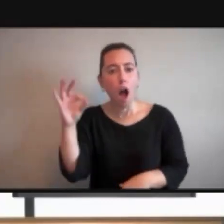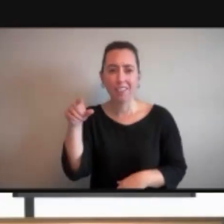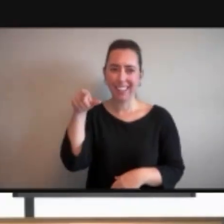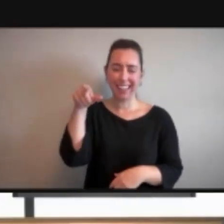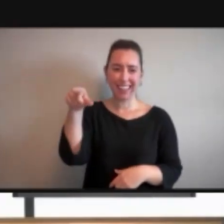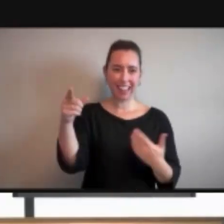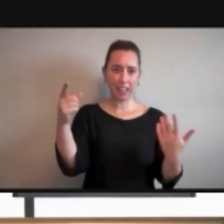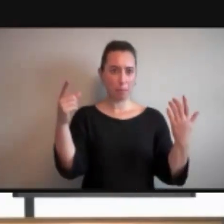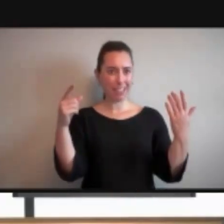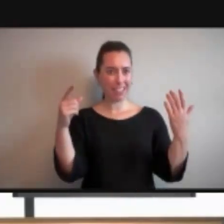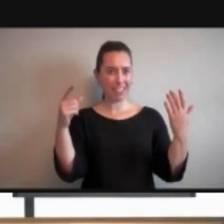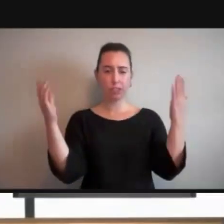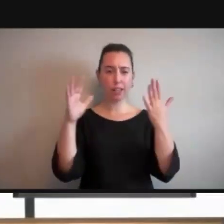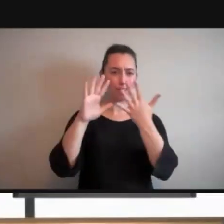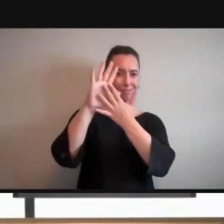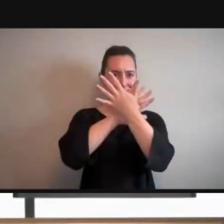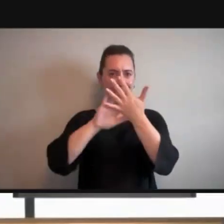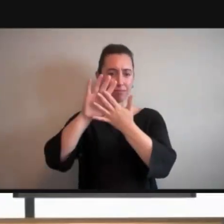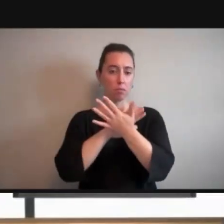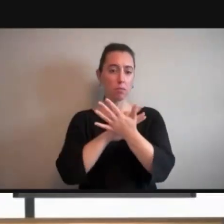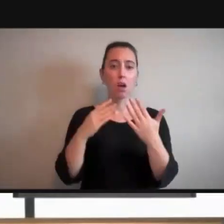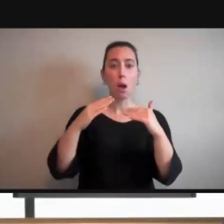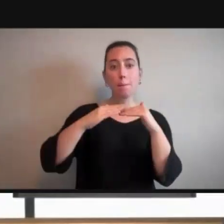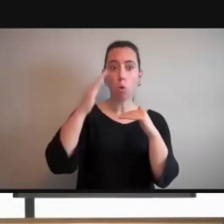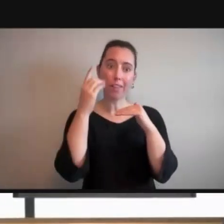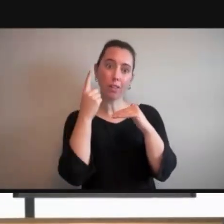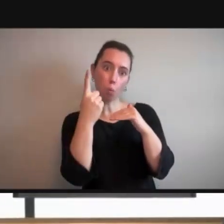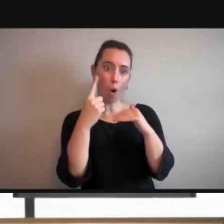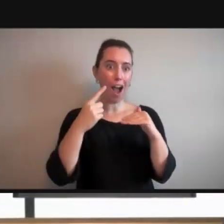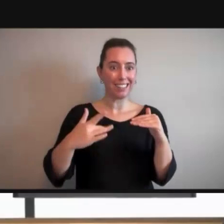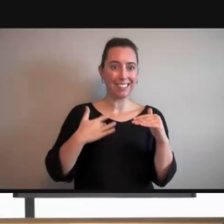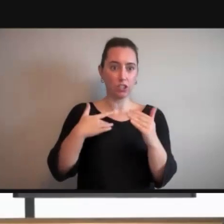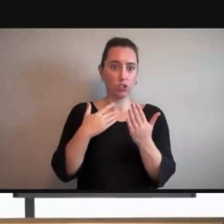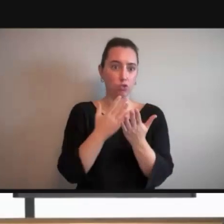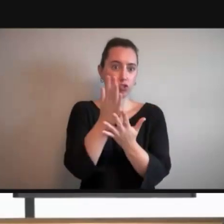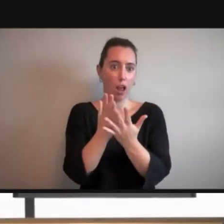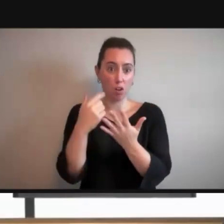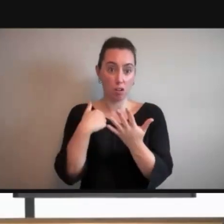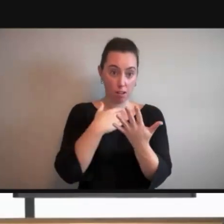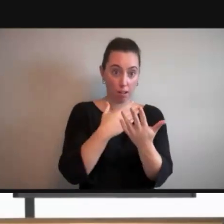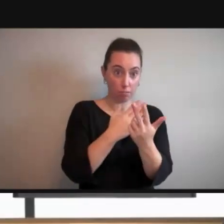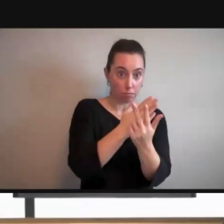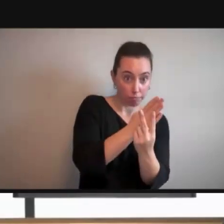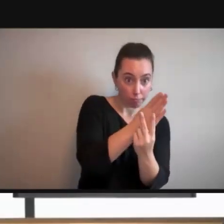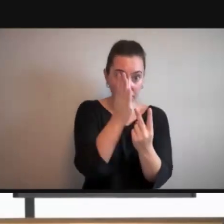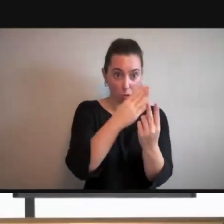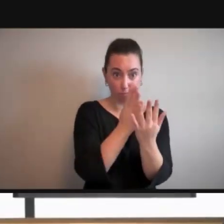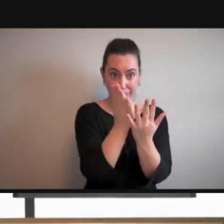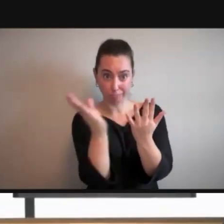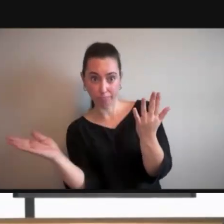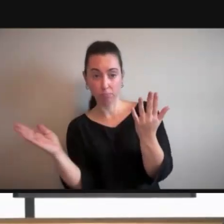sensory channel. So let's take for assumption that I say I want communication